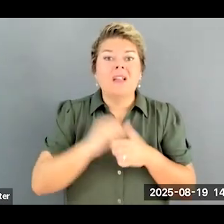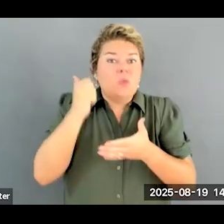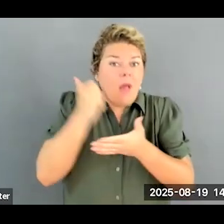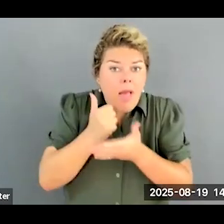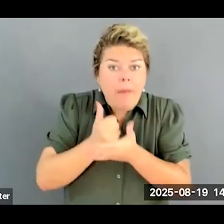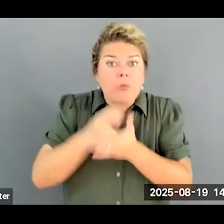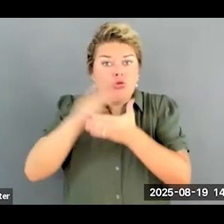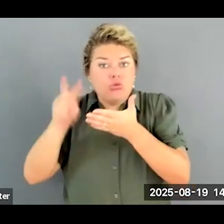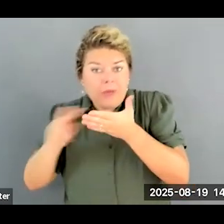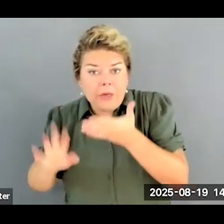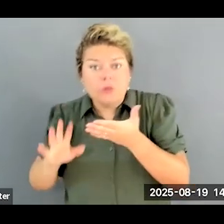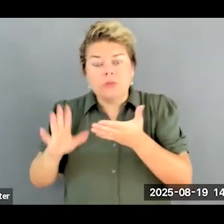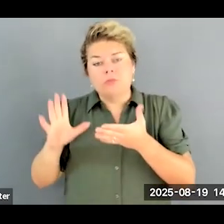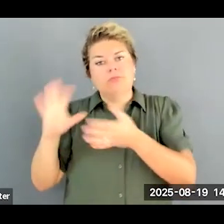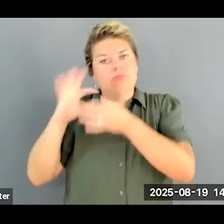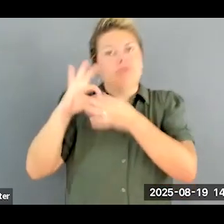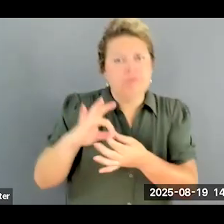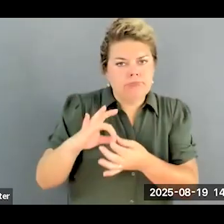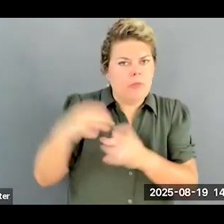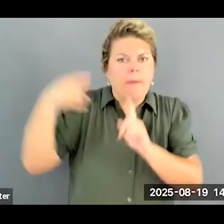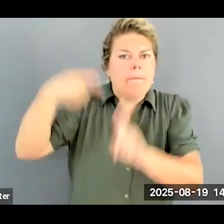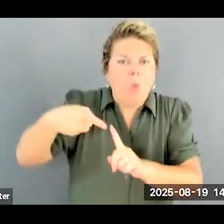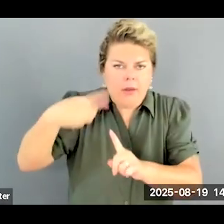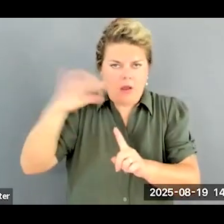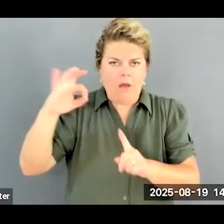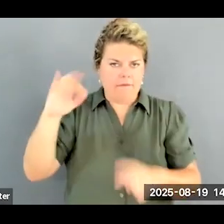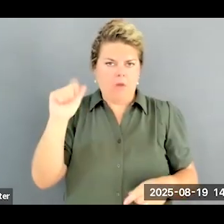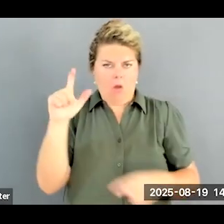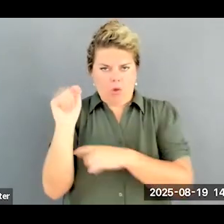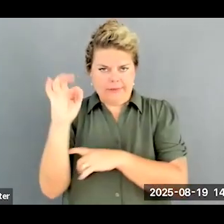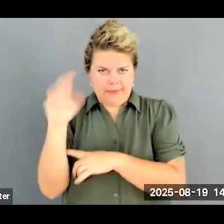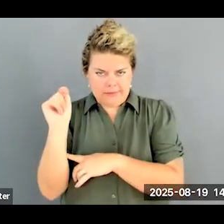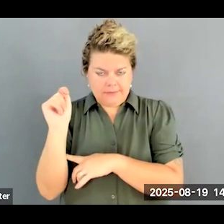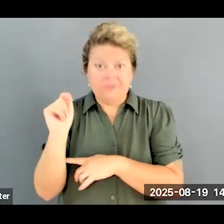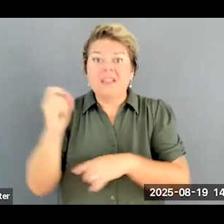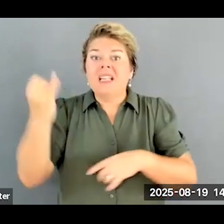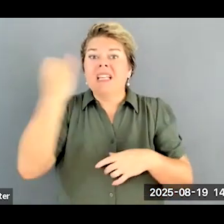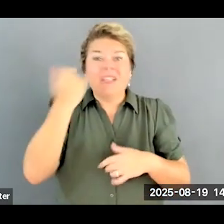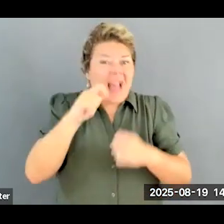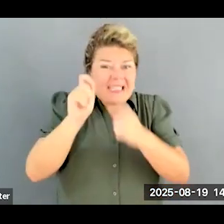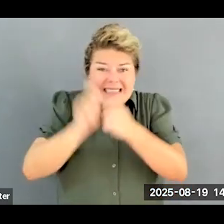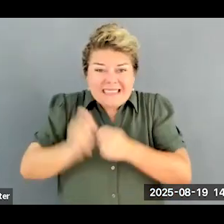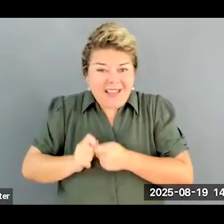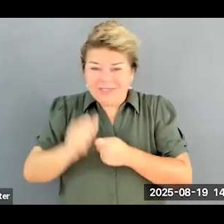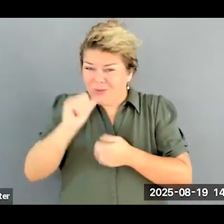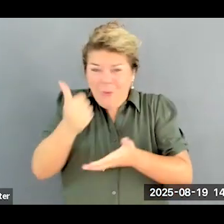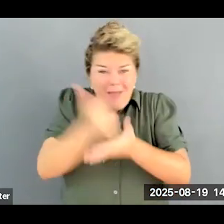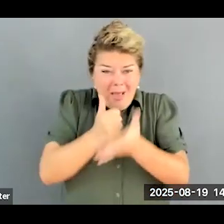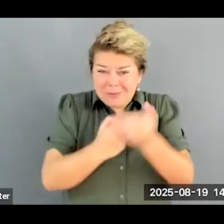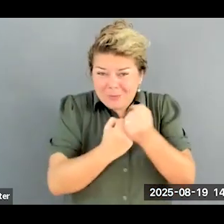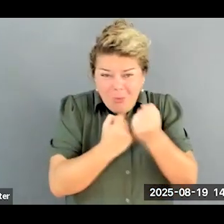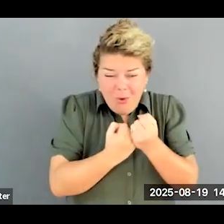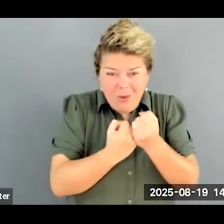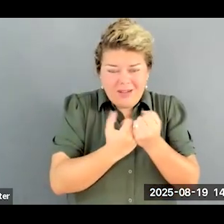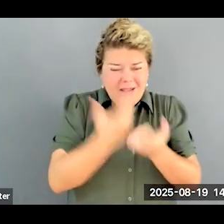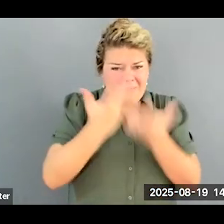or objective of the alt text, and then leave out and omit any details that don't help and may distract